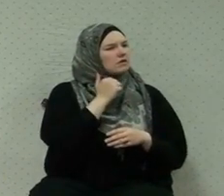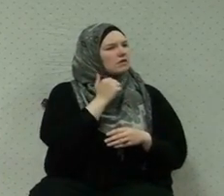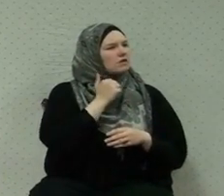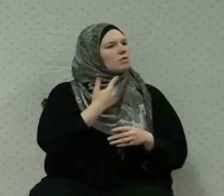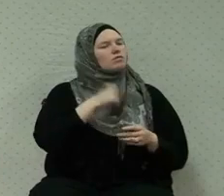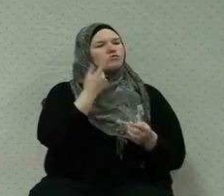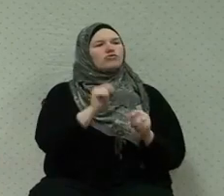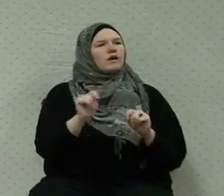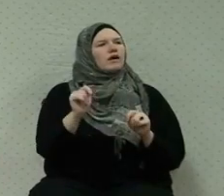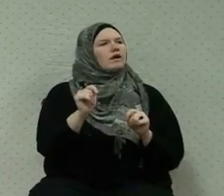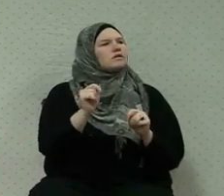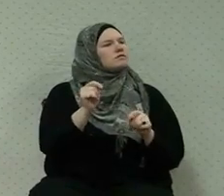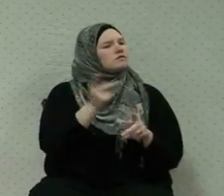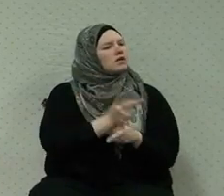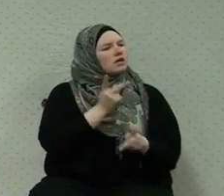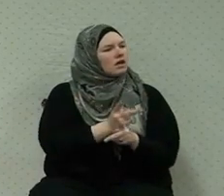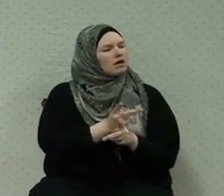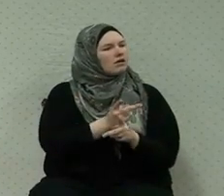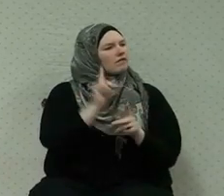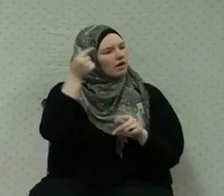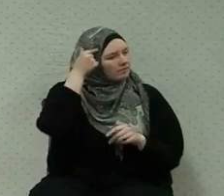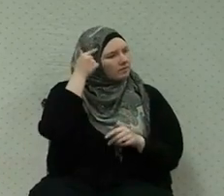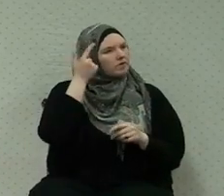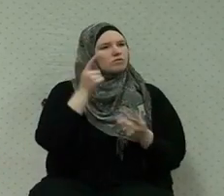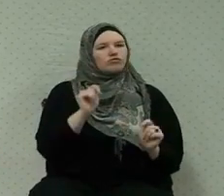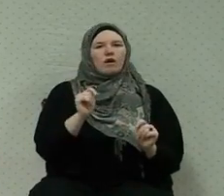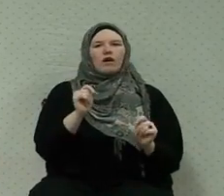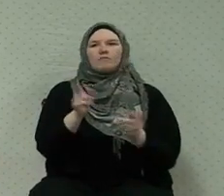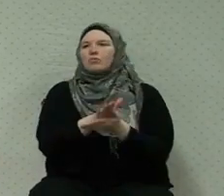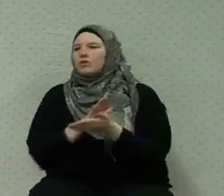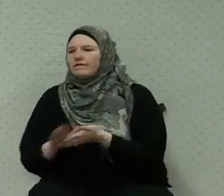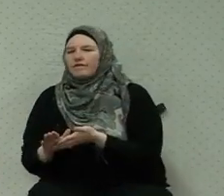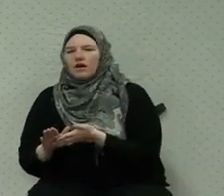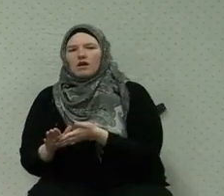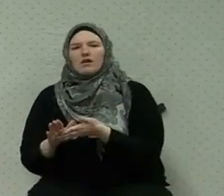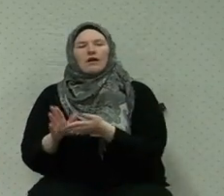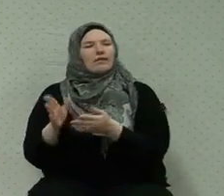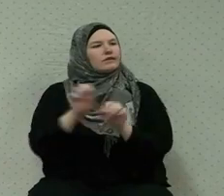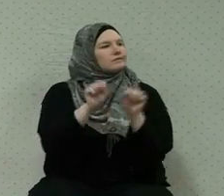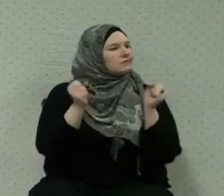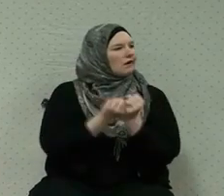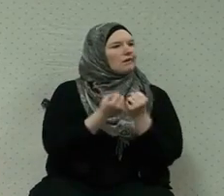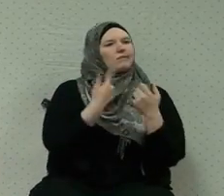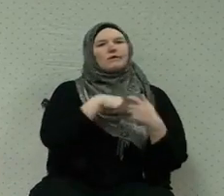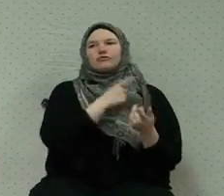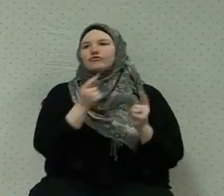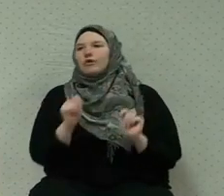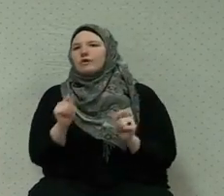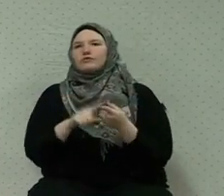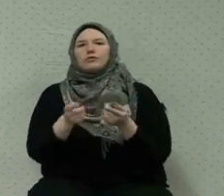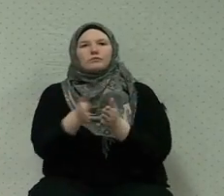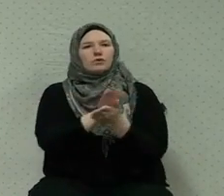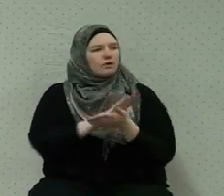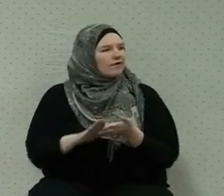government. We're trying to purify the neighbors. We're trying to purify the society. We're trying to purify